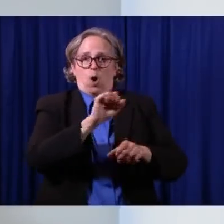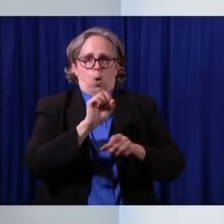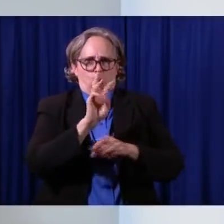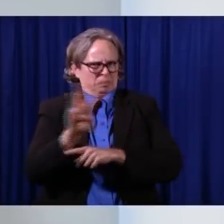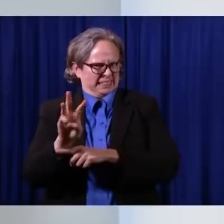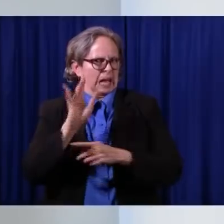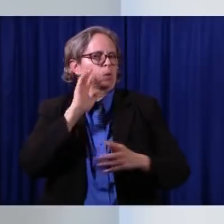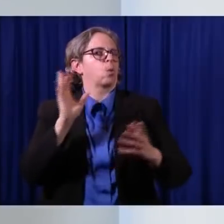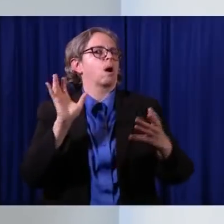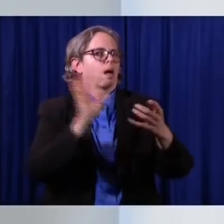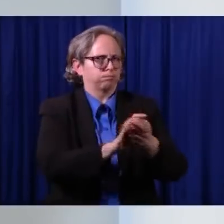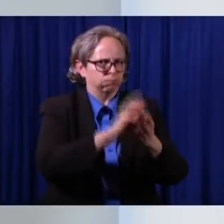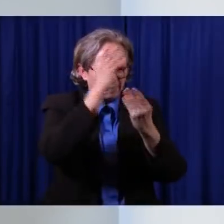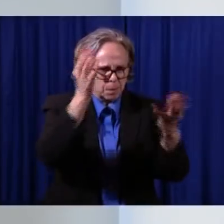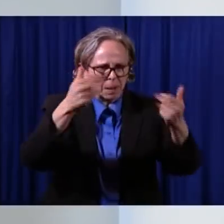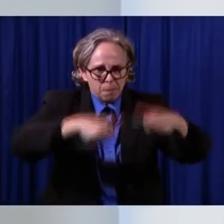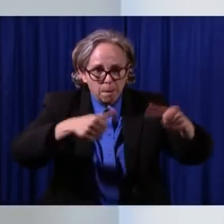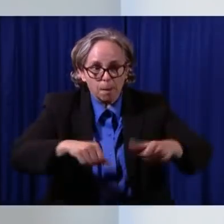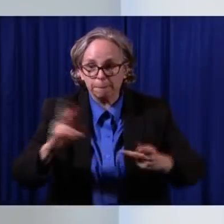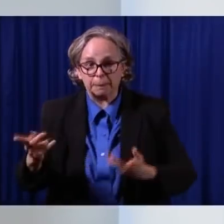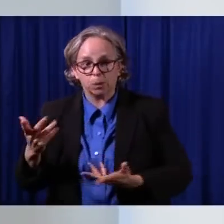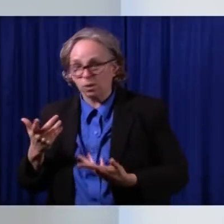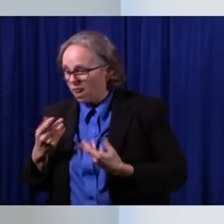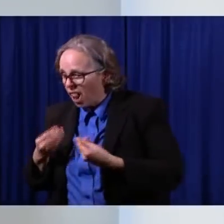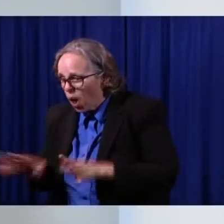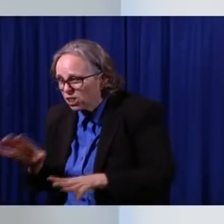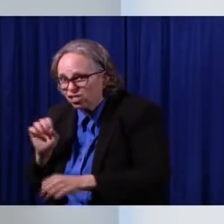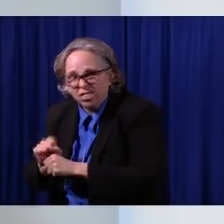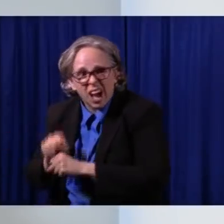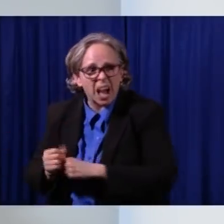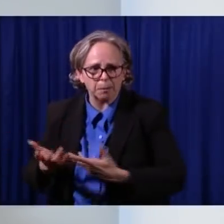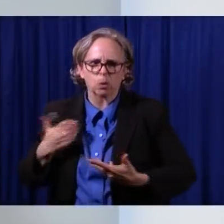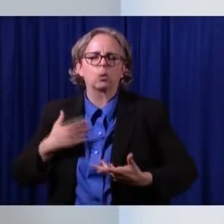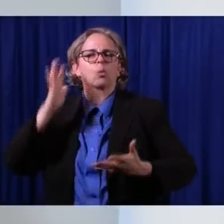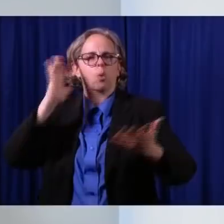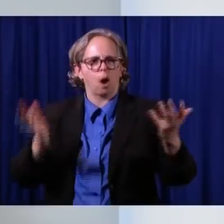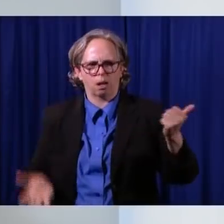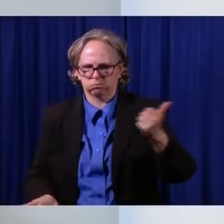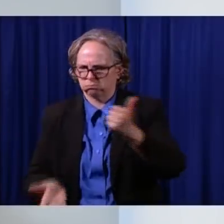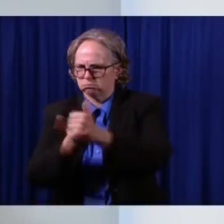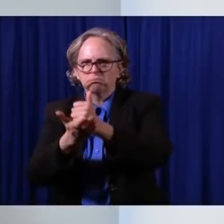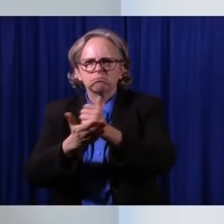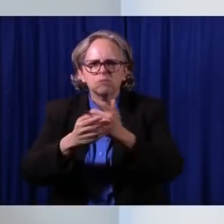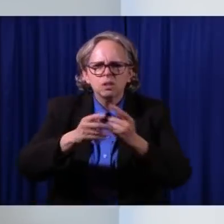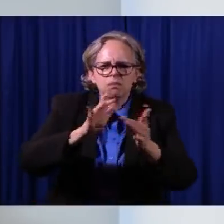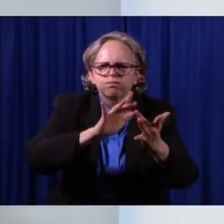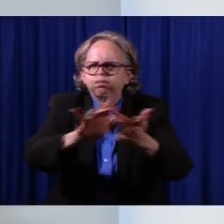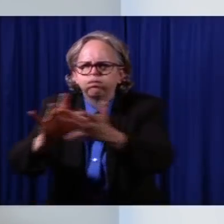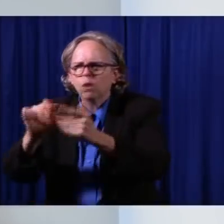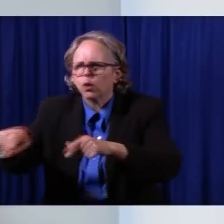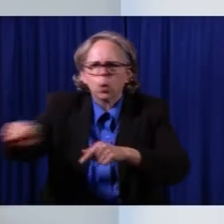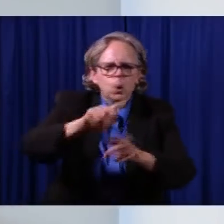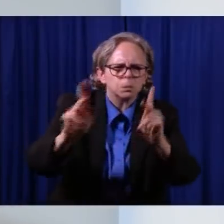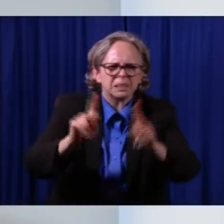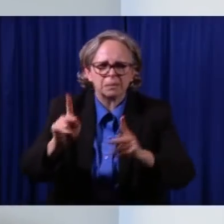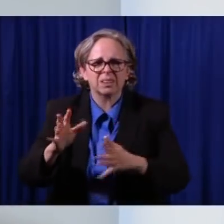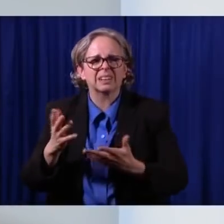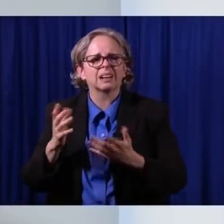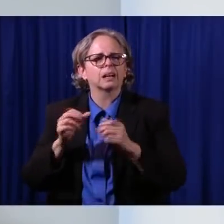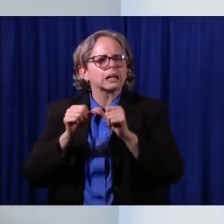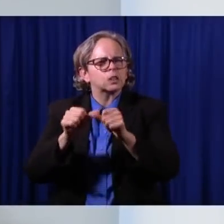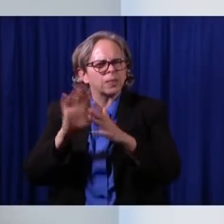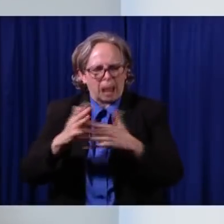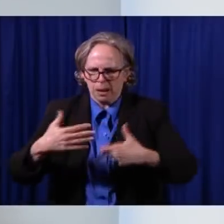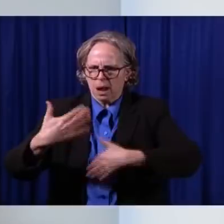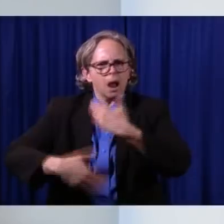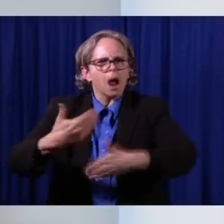lost their jobs to help get them trained, to get the workforce that employers need, and to put people back to work and continue to build momentum in this economy, which we're beginning